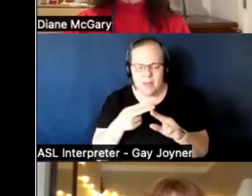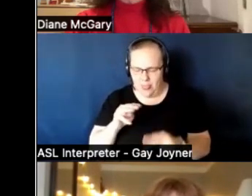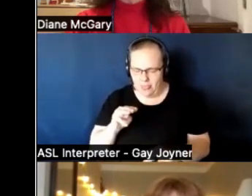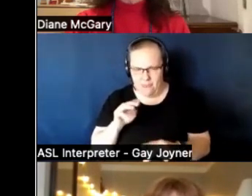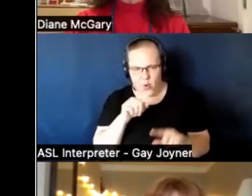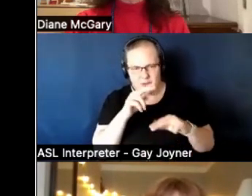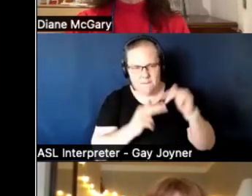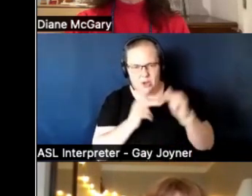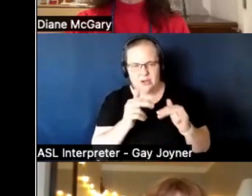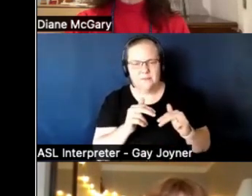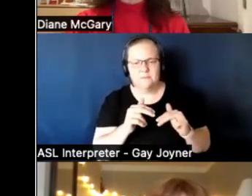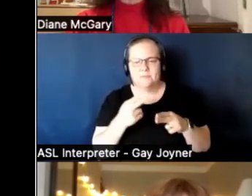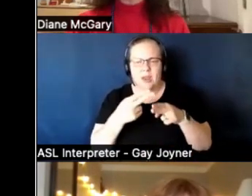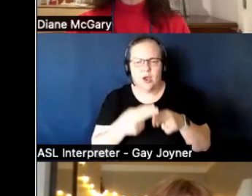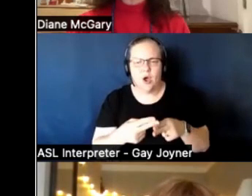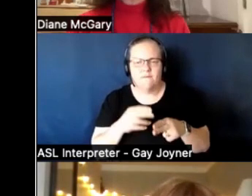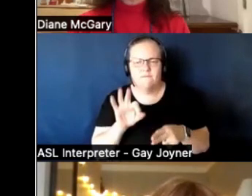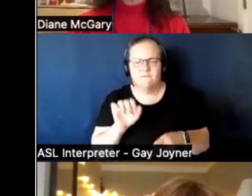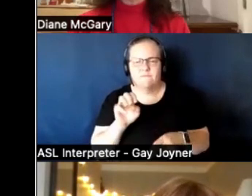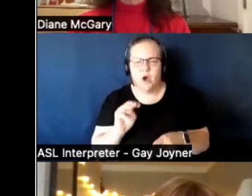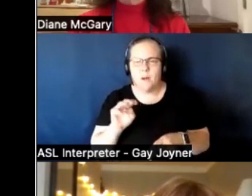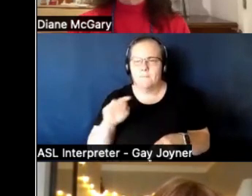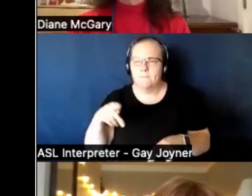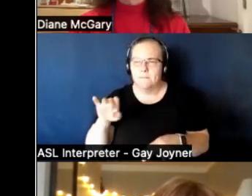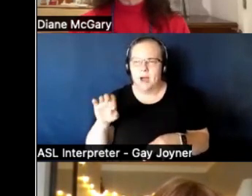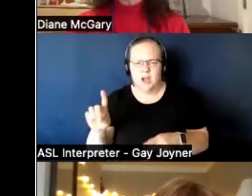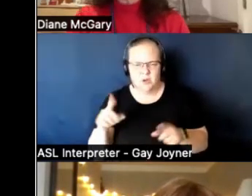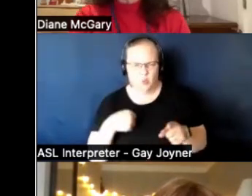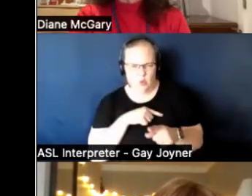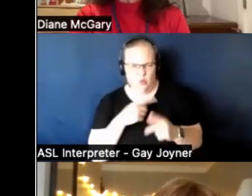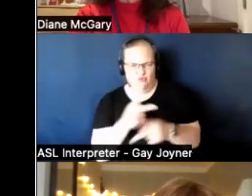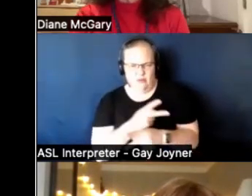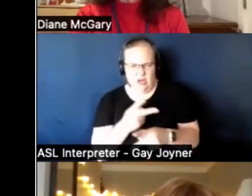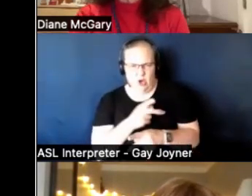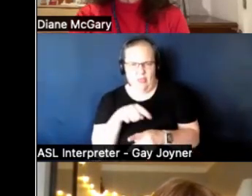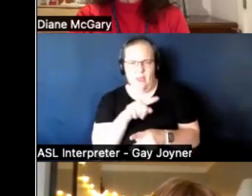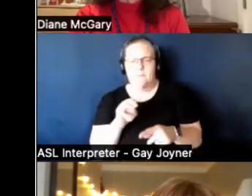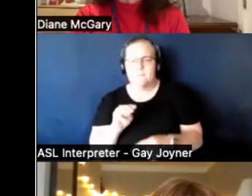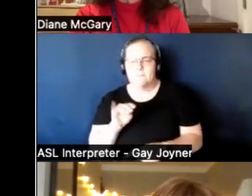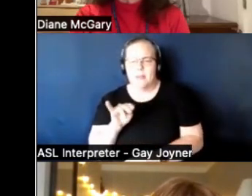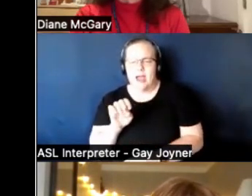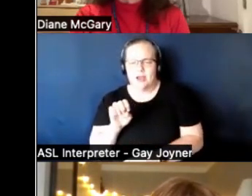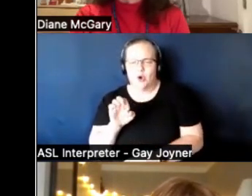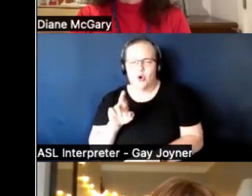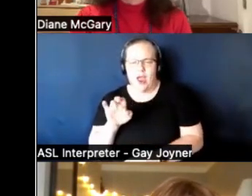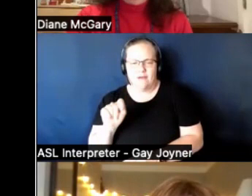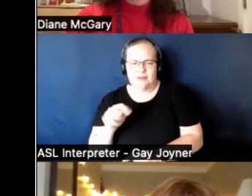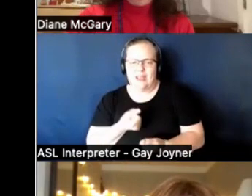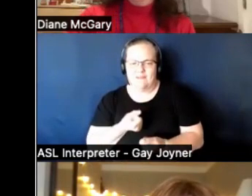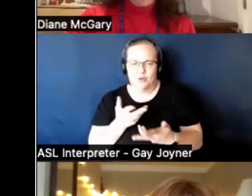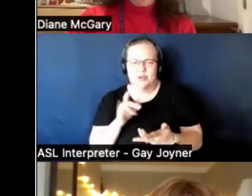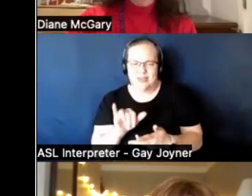it's called Farm Pond, and just trying to figure that out. But I see some Minecraft influence there.